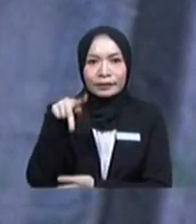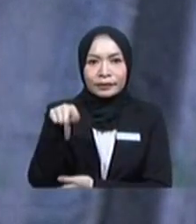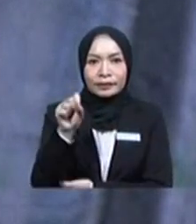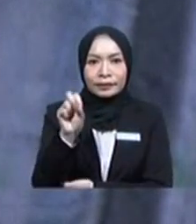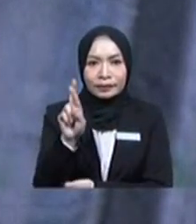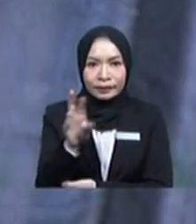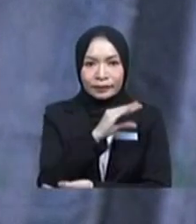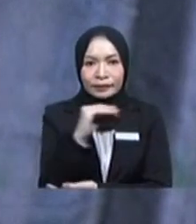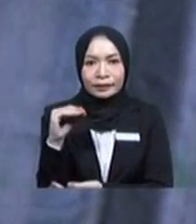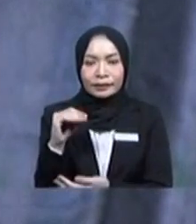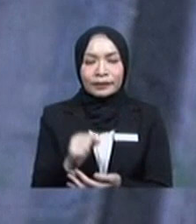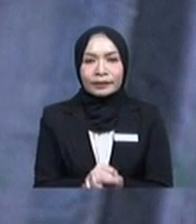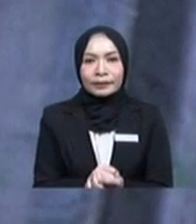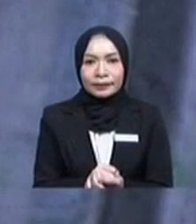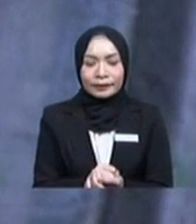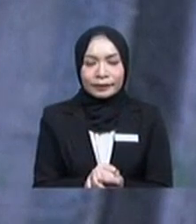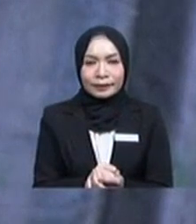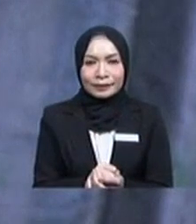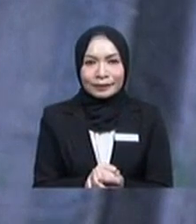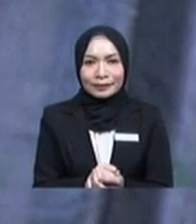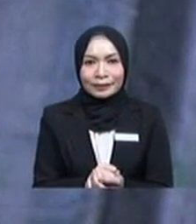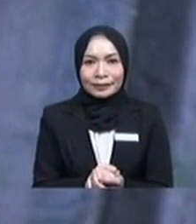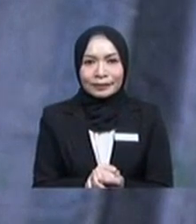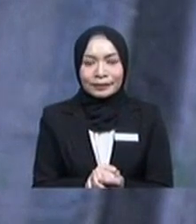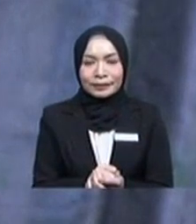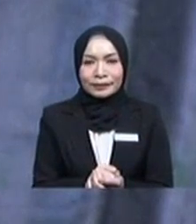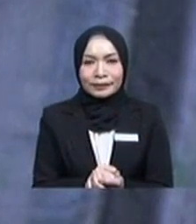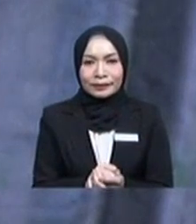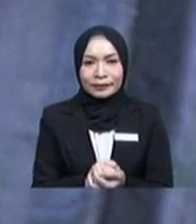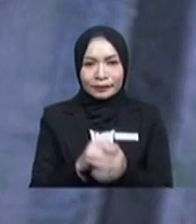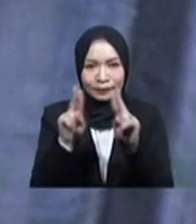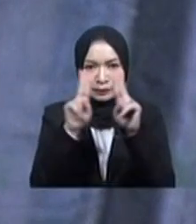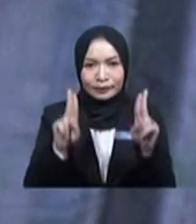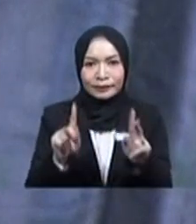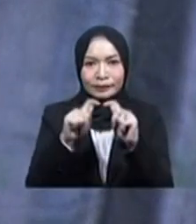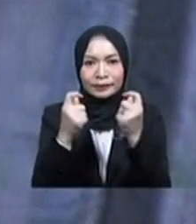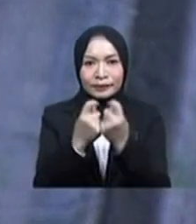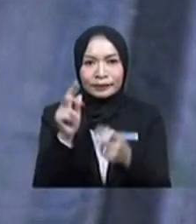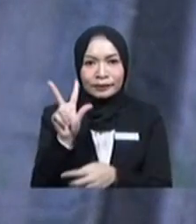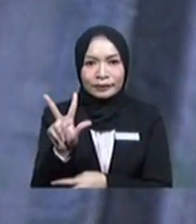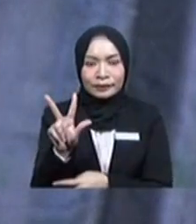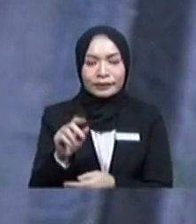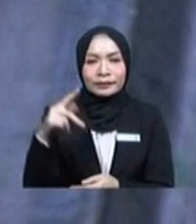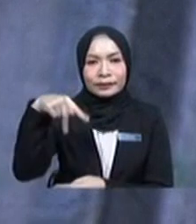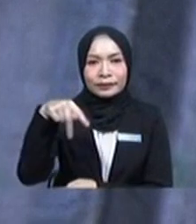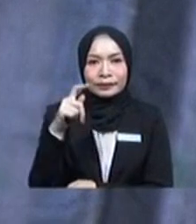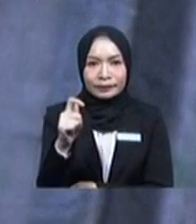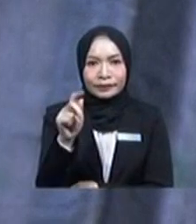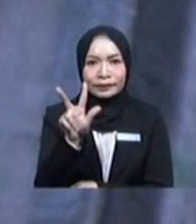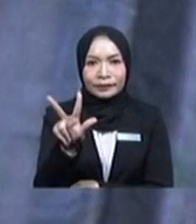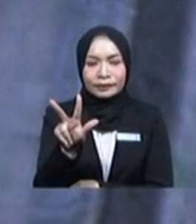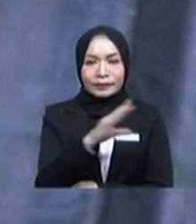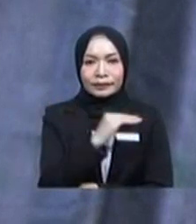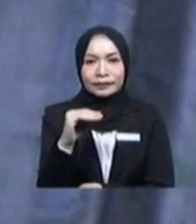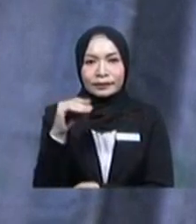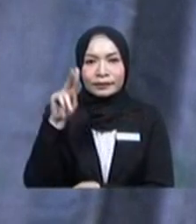school-based assessment, Pentaksiran Tingkatan 3. The abolishment of PT3 and UPSR